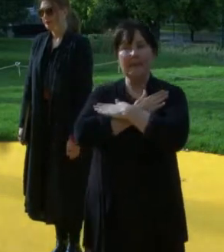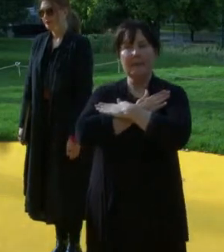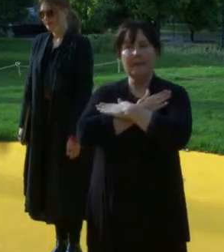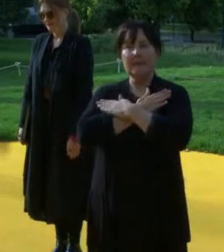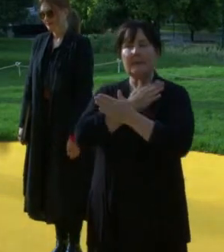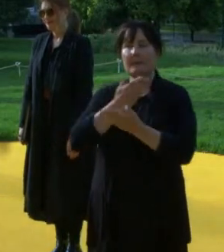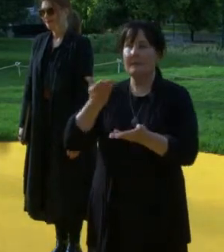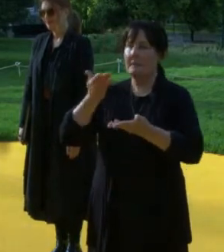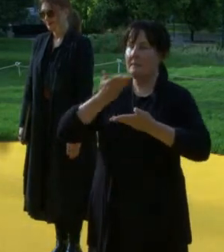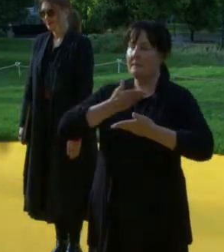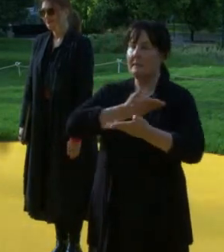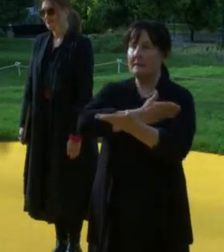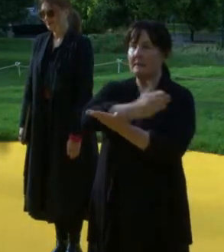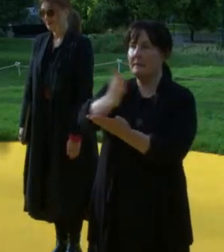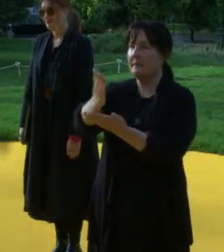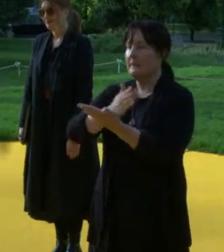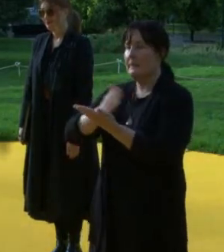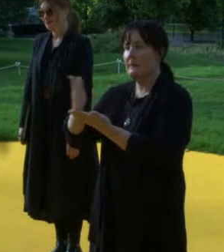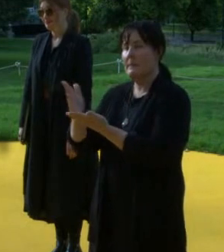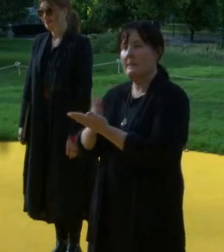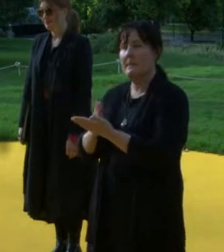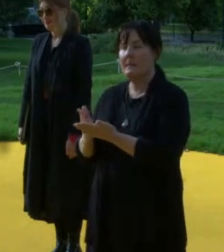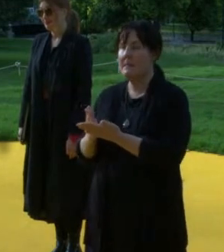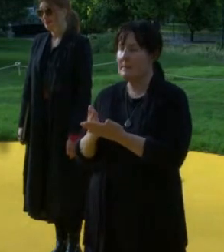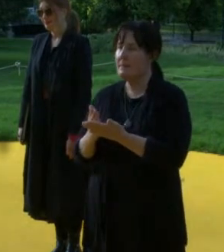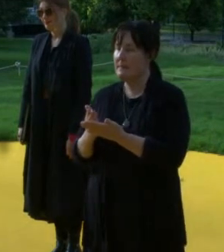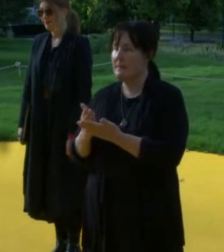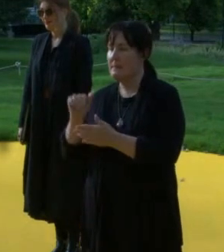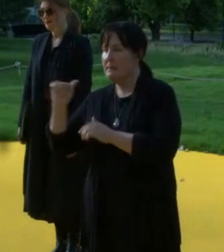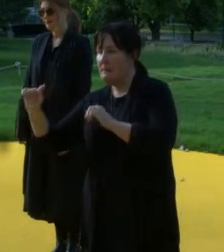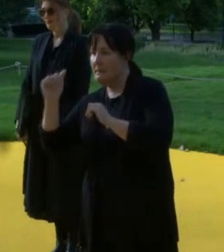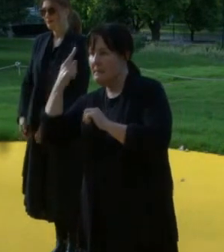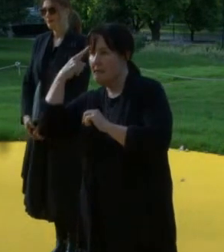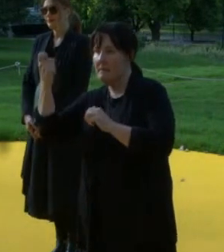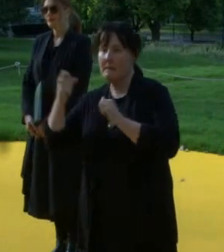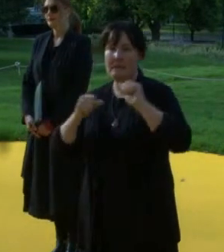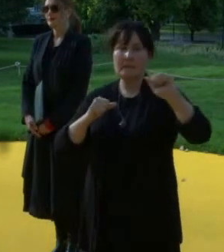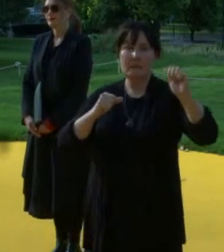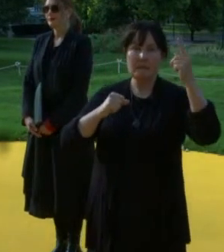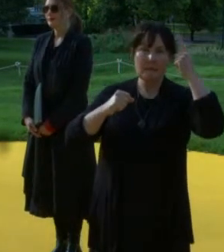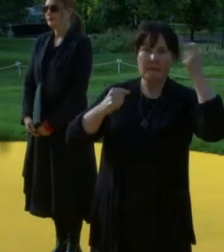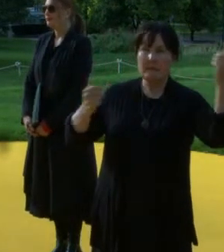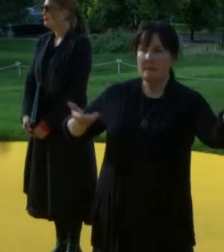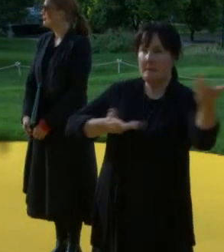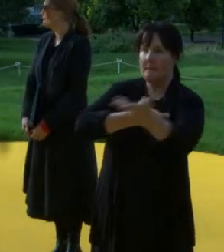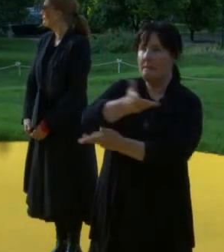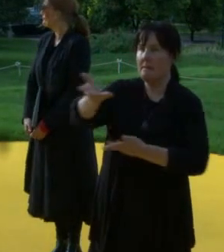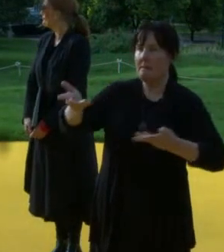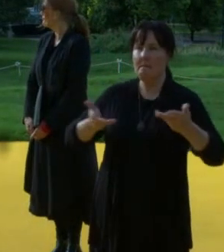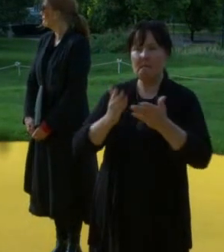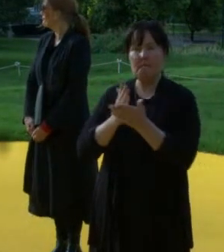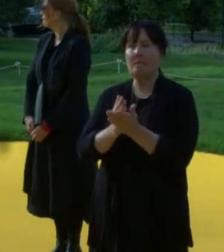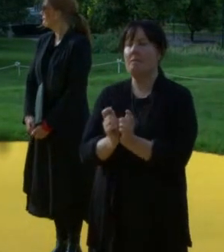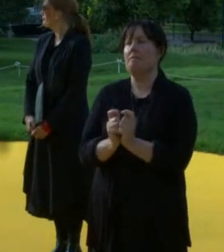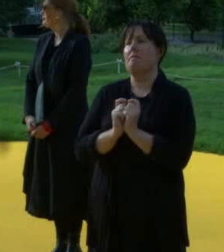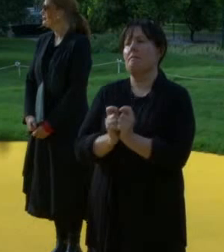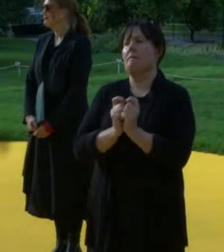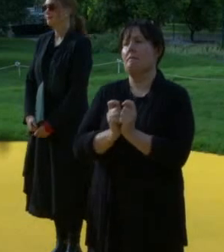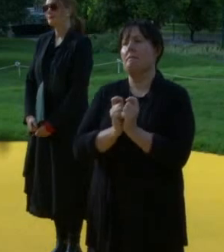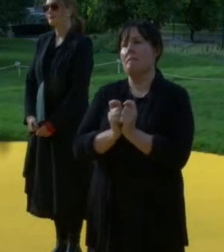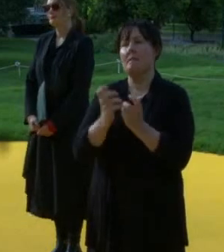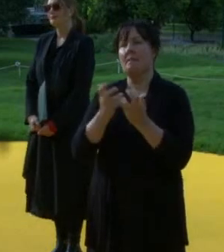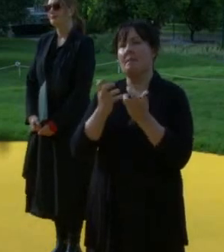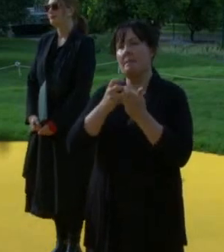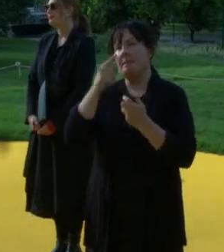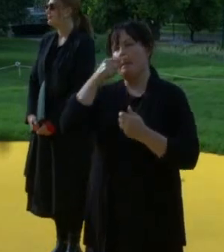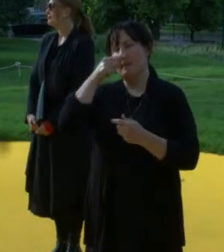and cross-promotion is invaluable. There are an awful lot of people out there who are incredibly talented, who are